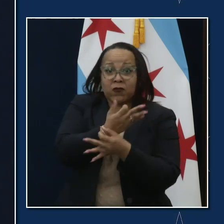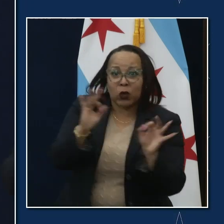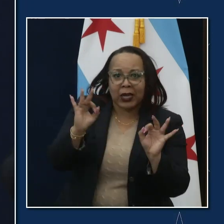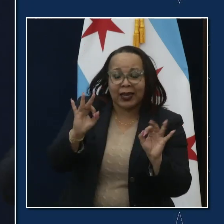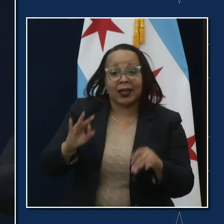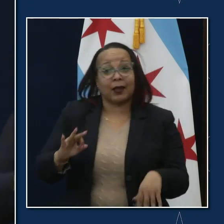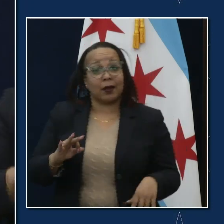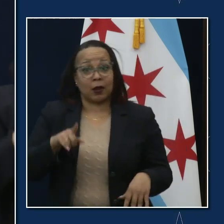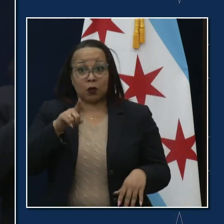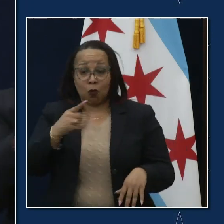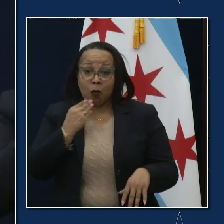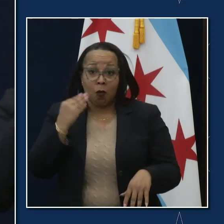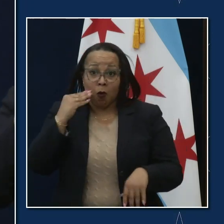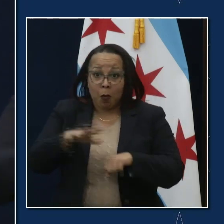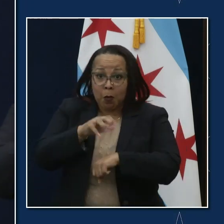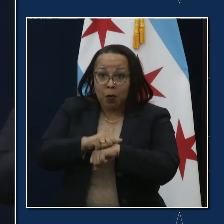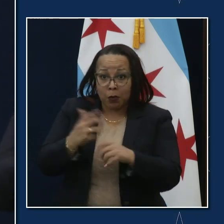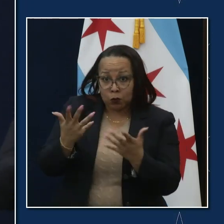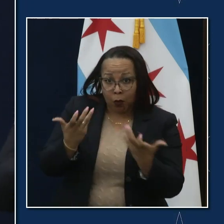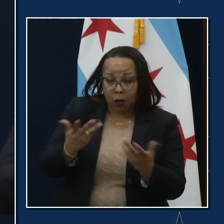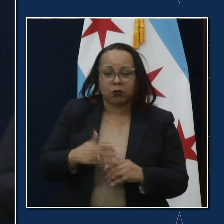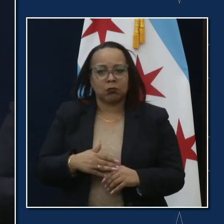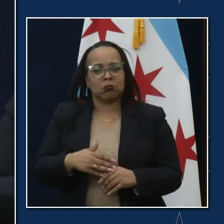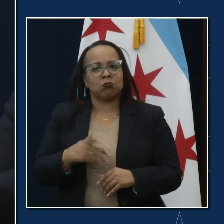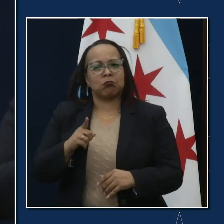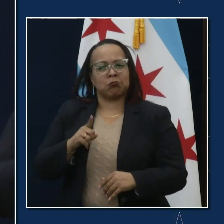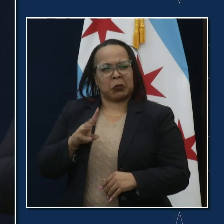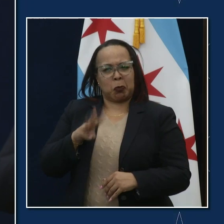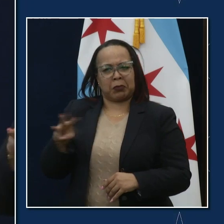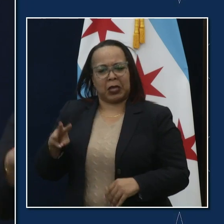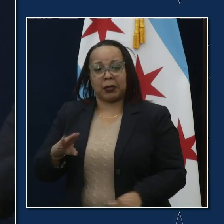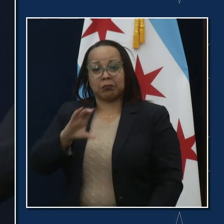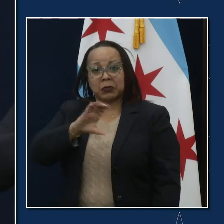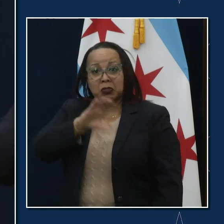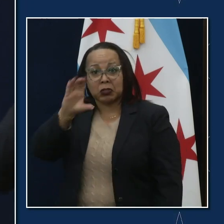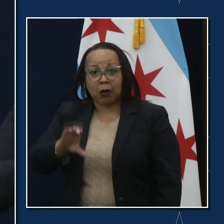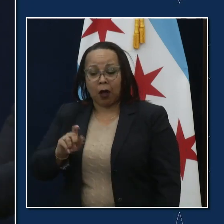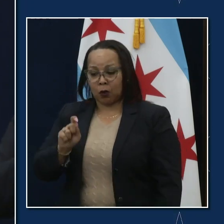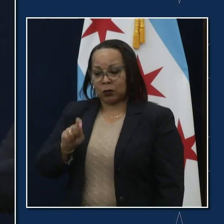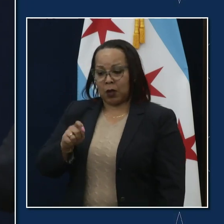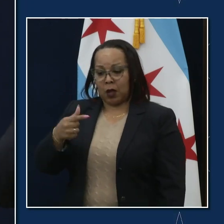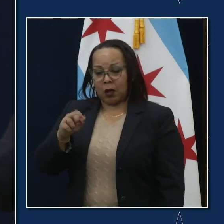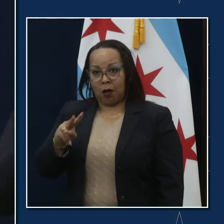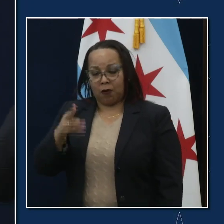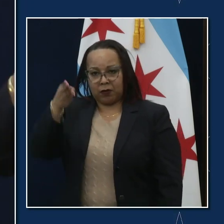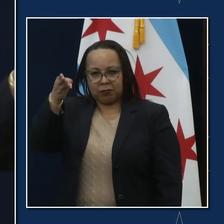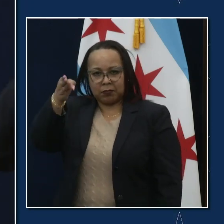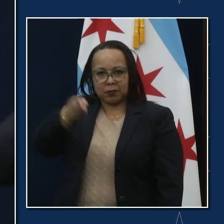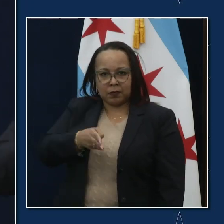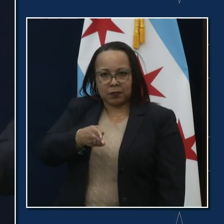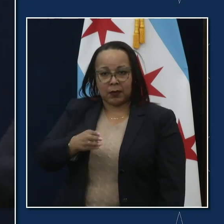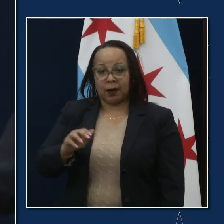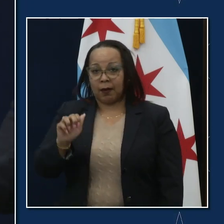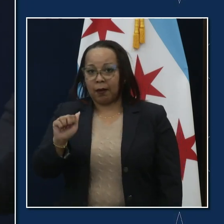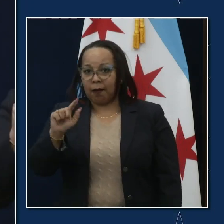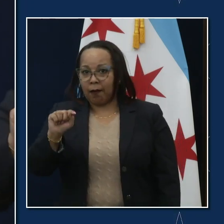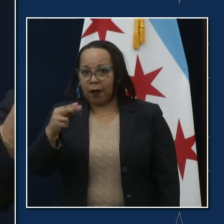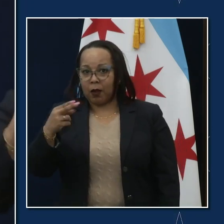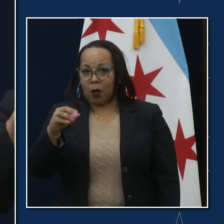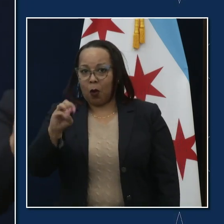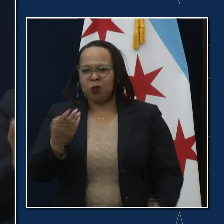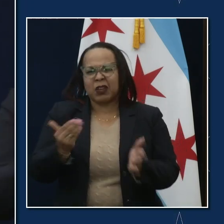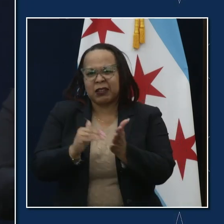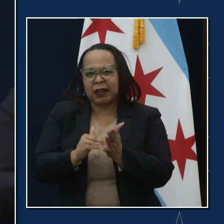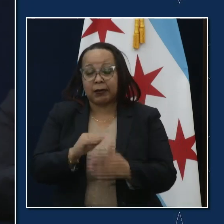at-home appointment for you or your family, please visit chicago.gov/at-home.